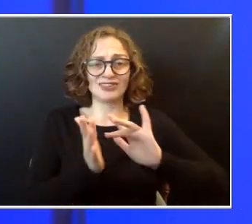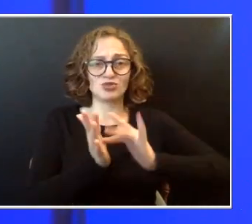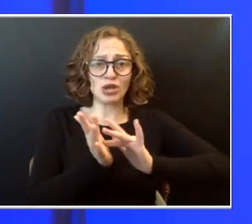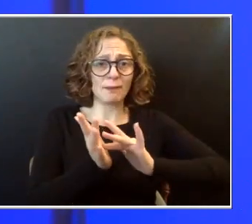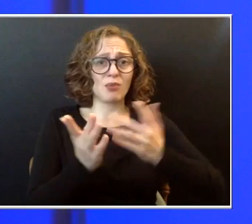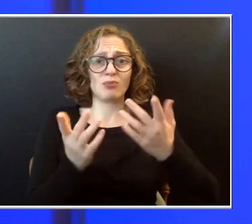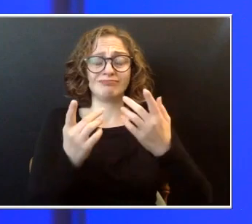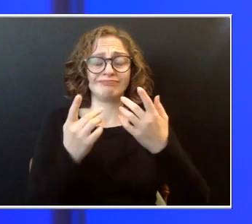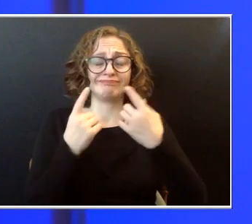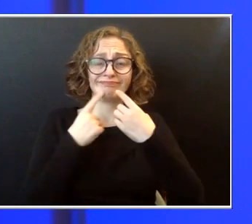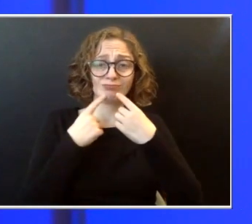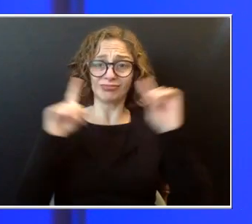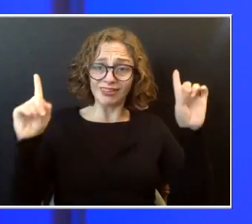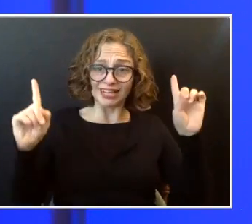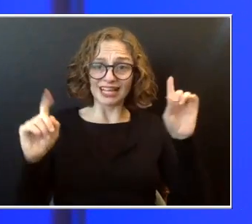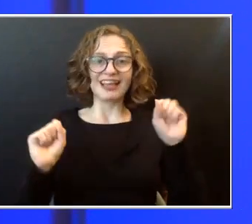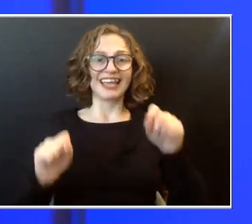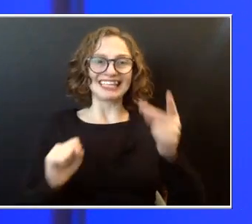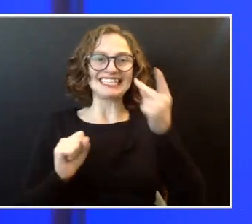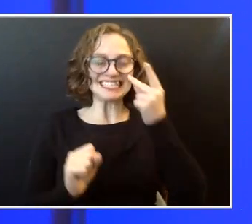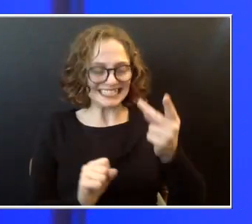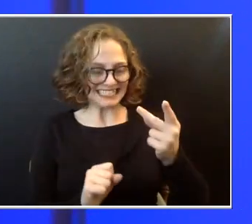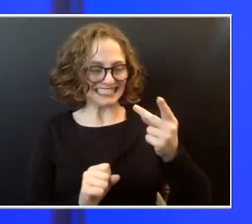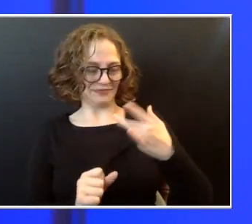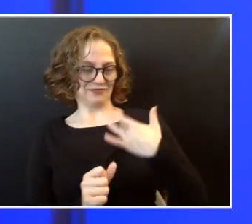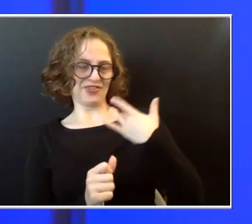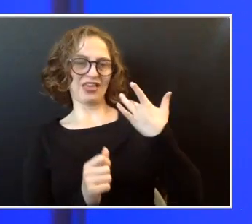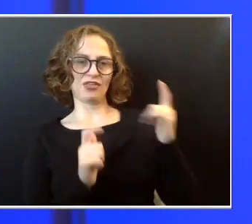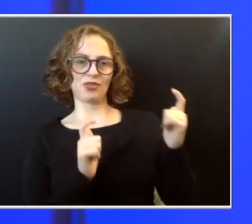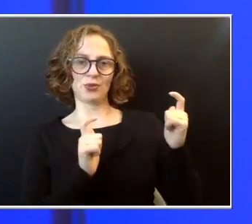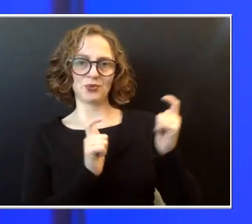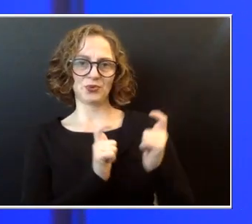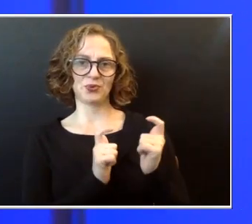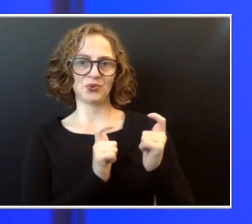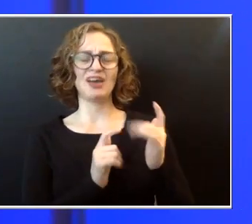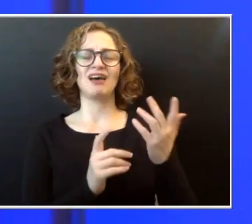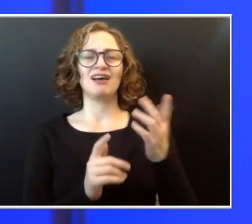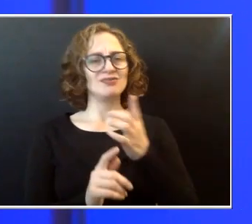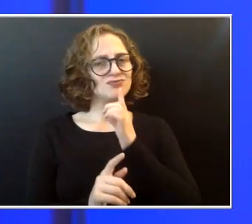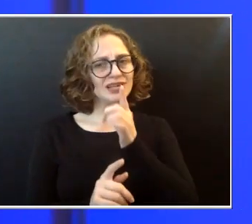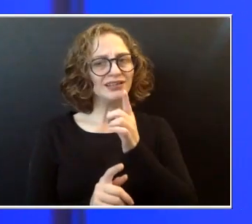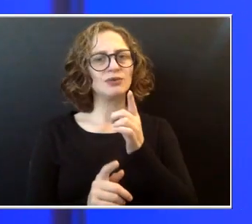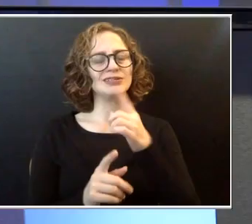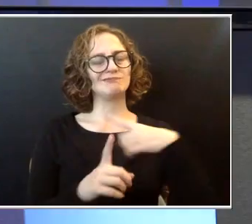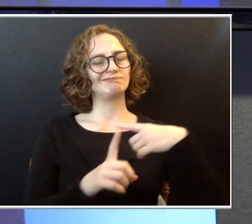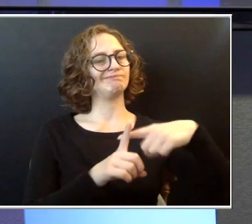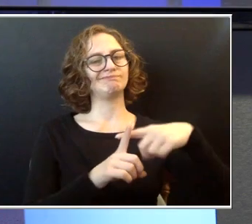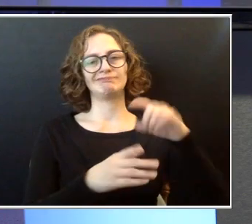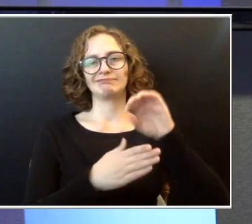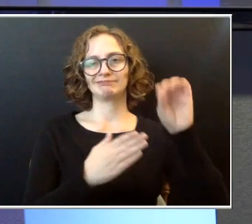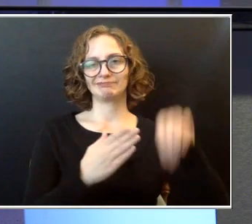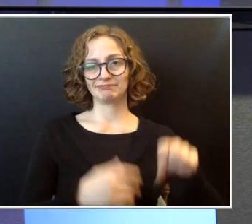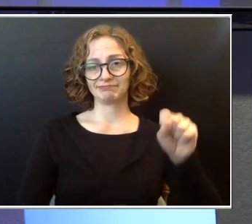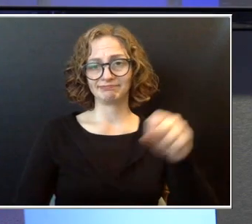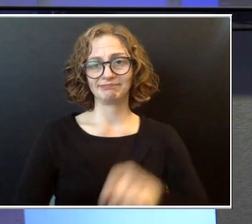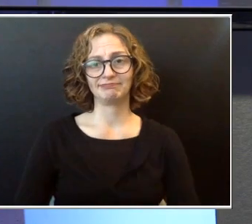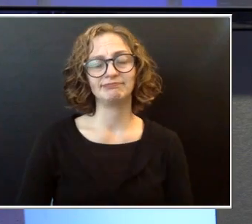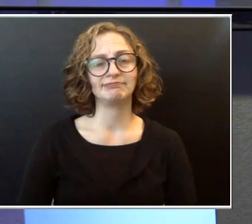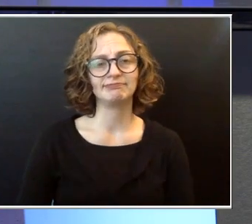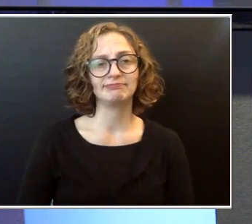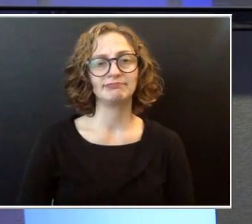shrinking, it really is a positive outcome for everything. So, Dr. Sharma, how